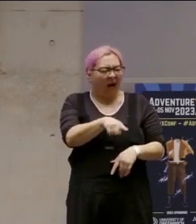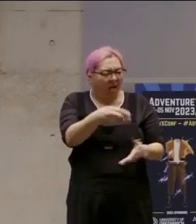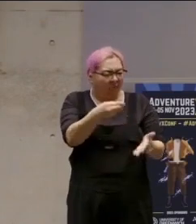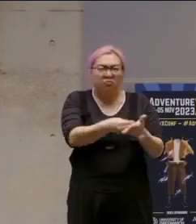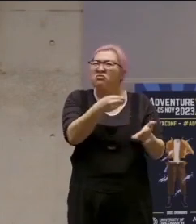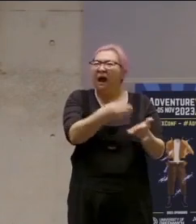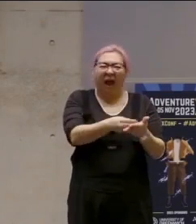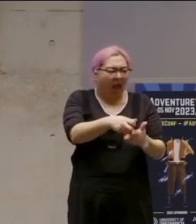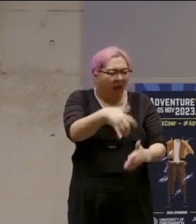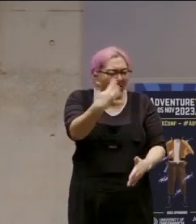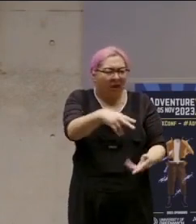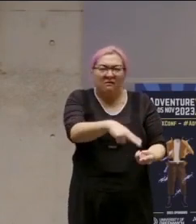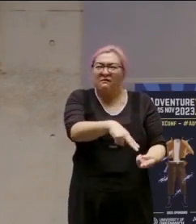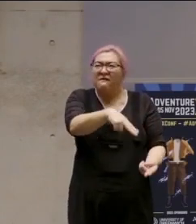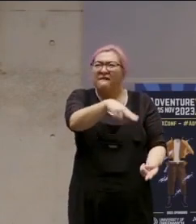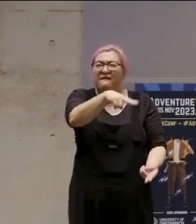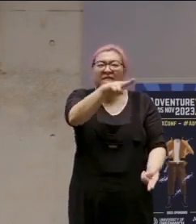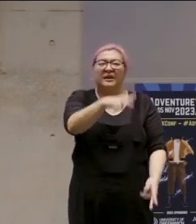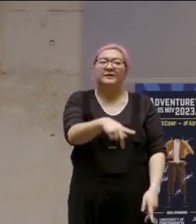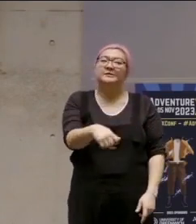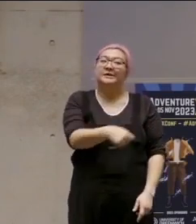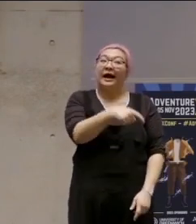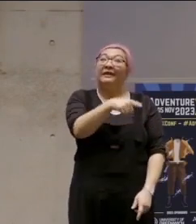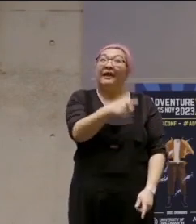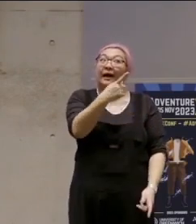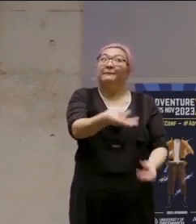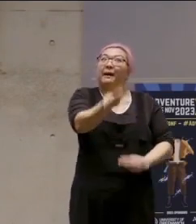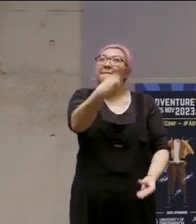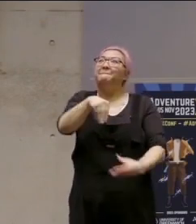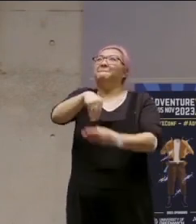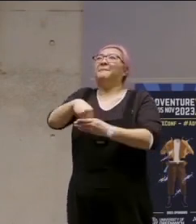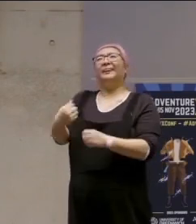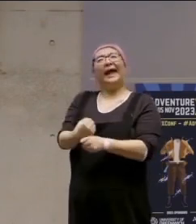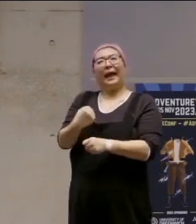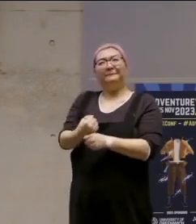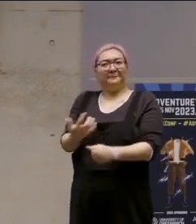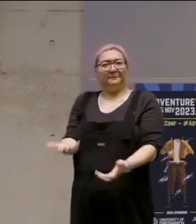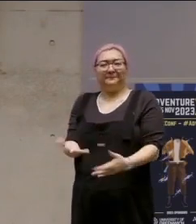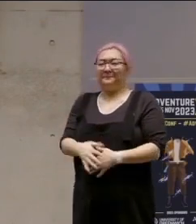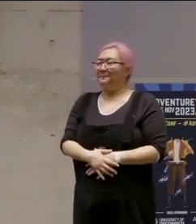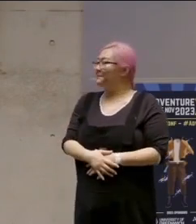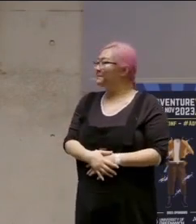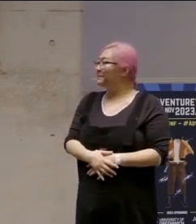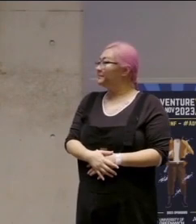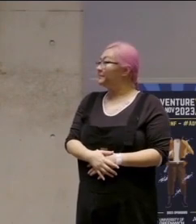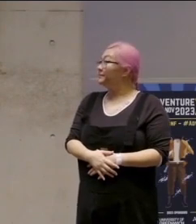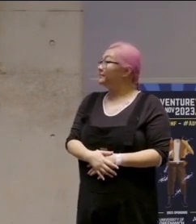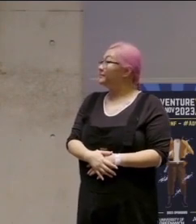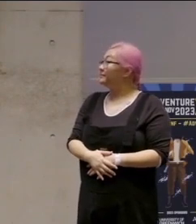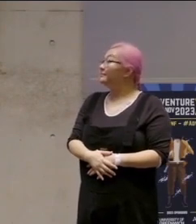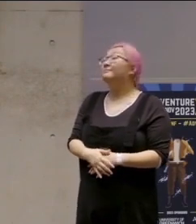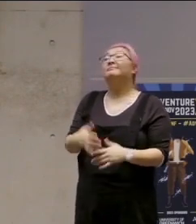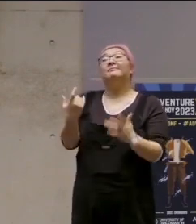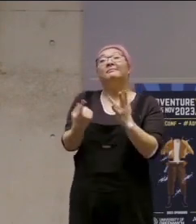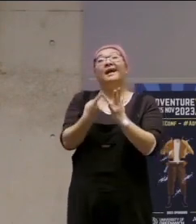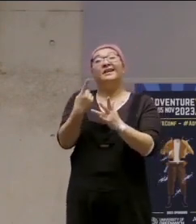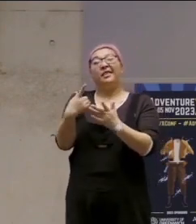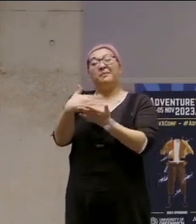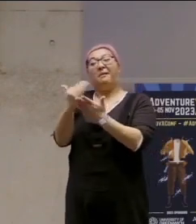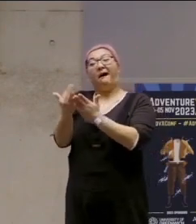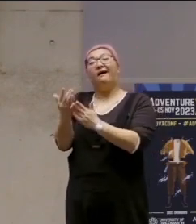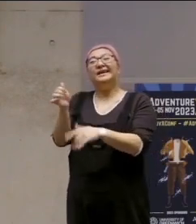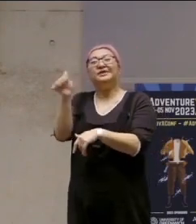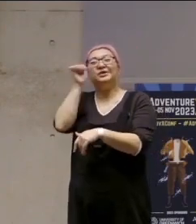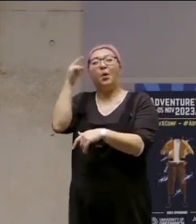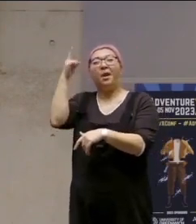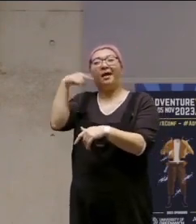I had was having the main character use their hoverboard to skate all the way up the shard to make it to the top, and having that be a